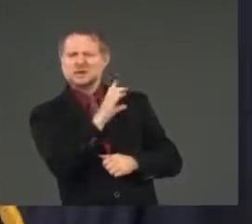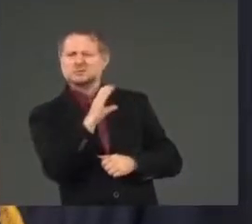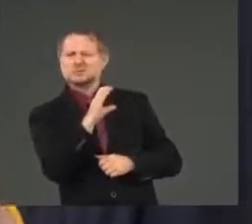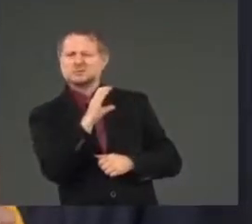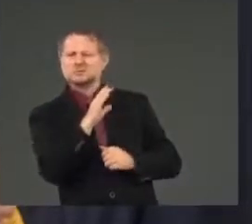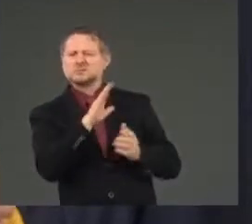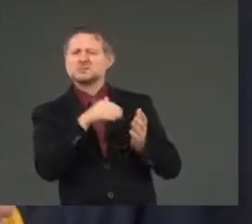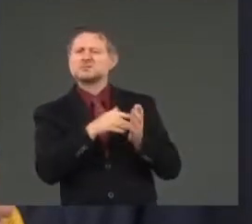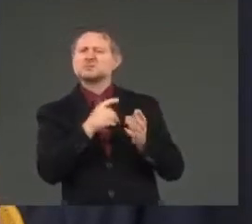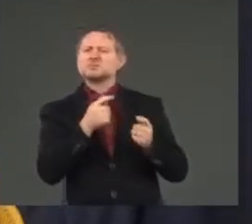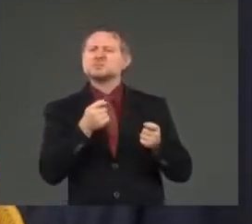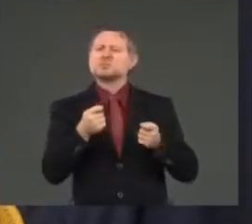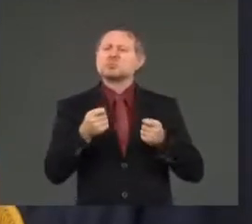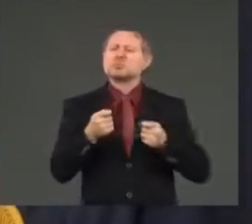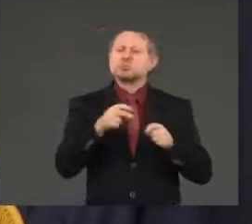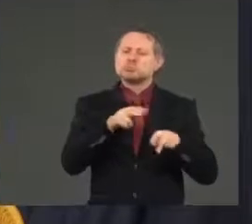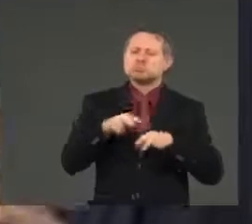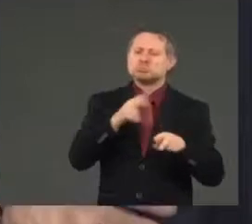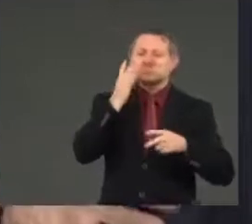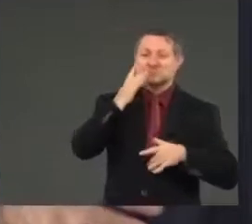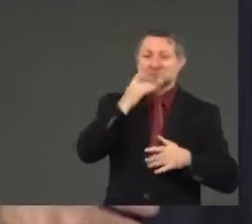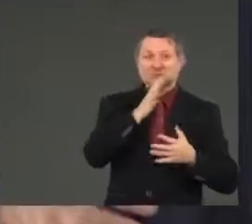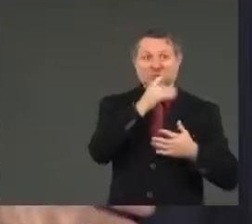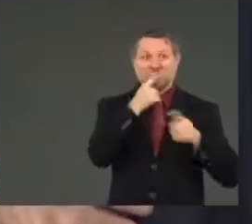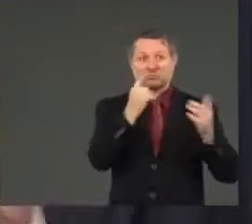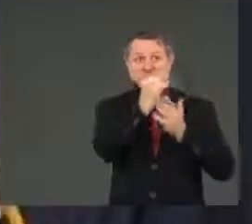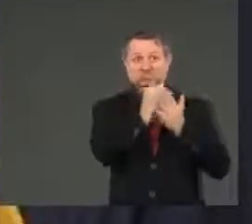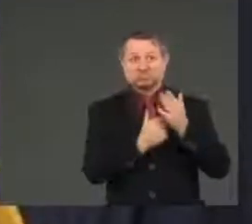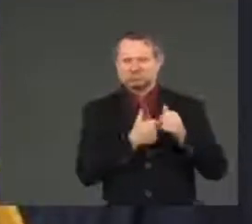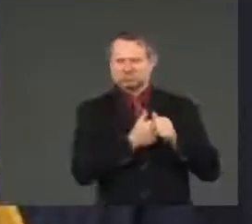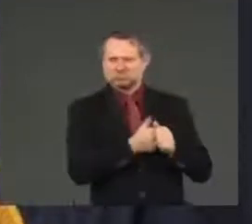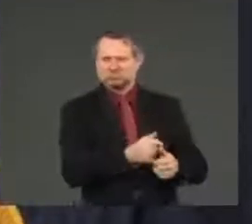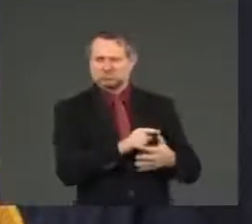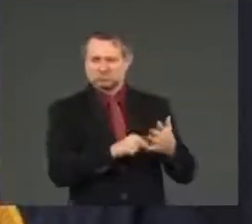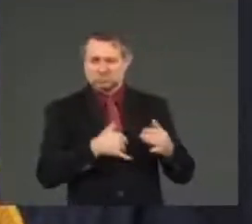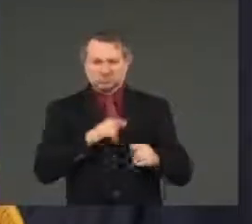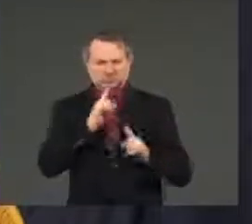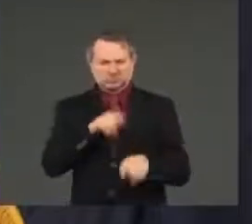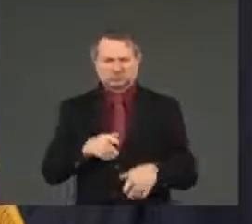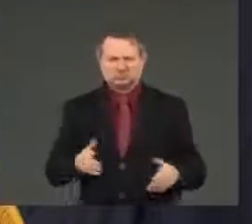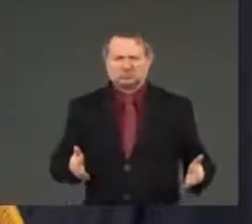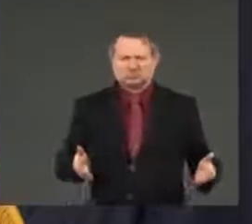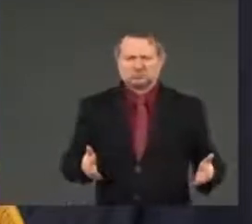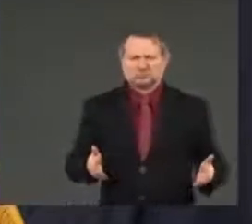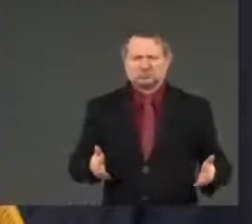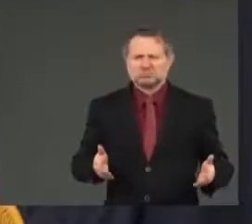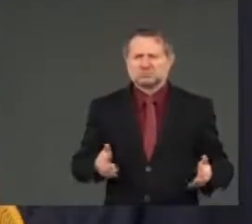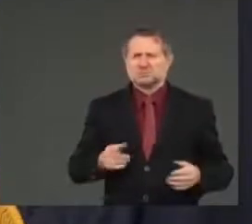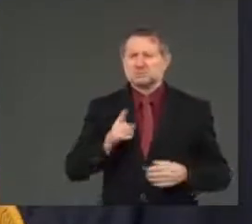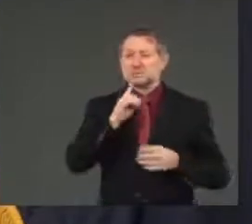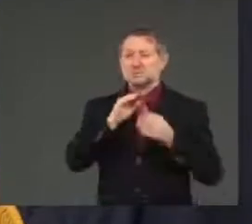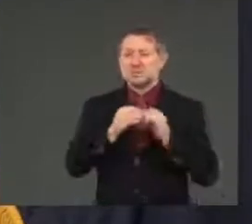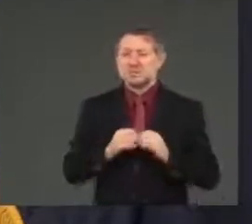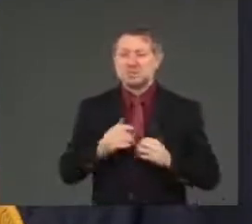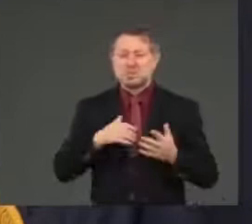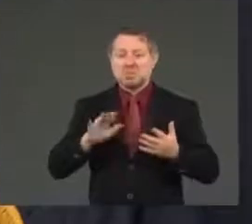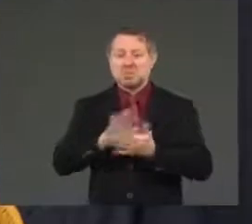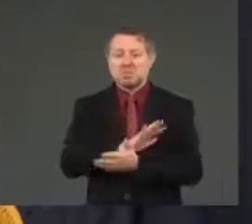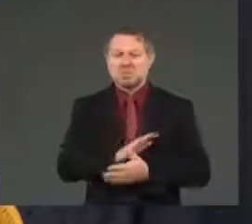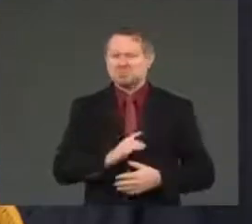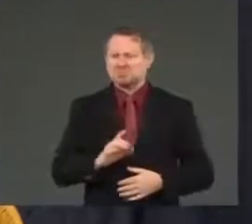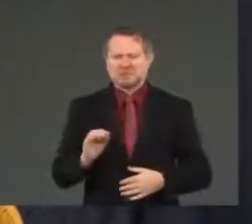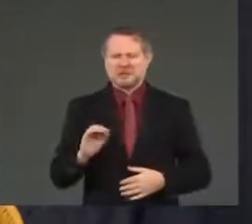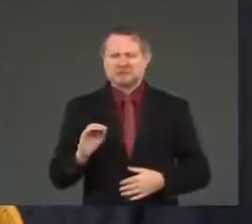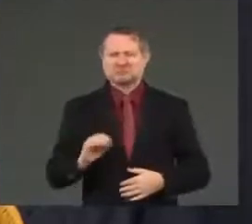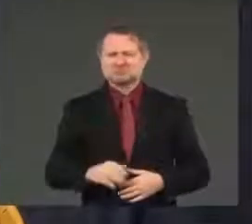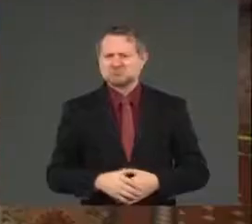CDC's guidance. Okay? That's that answer. No numbers were changed.